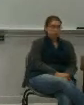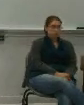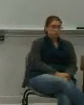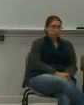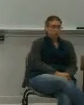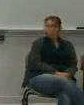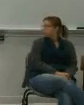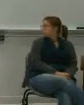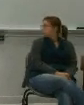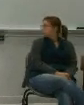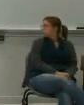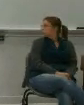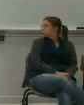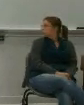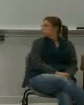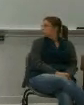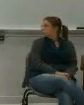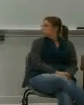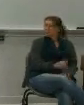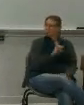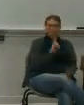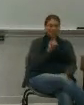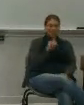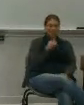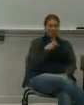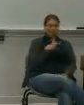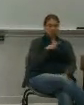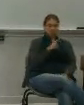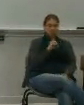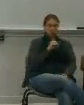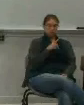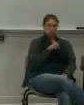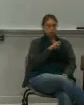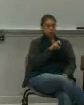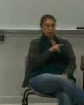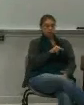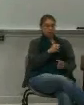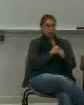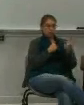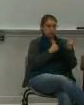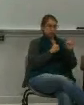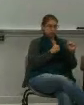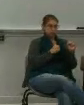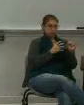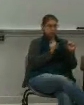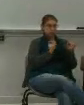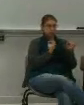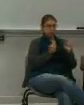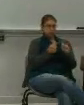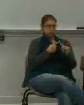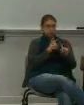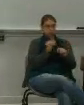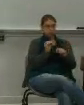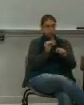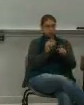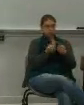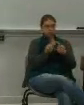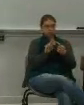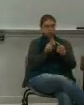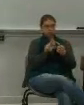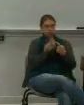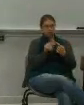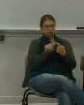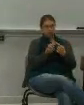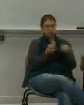Disproportionation. Taking one of the sulfurs, turning into and the oxygen turning into sulfate, the other turning into